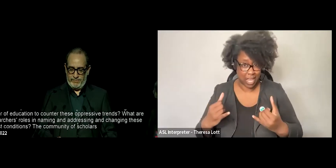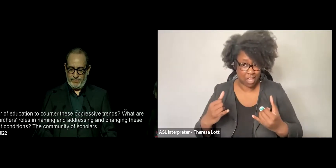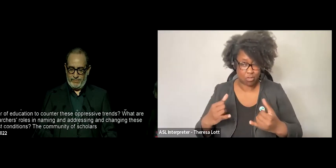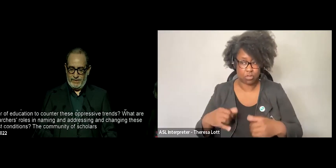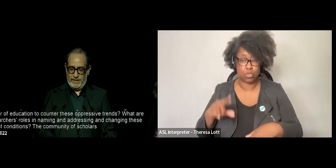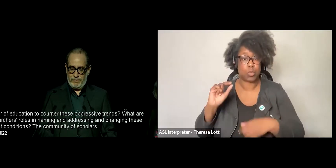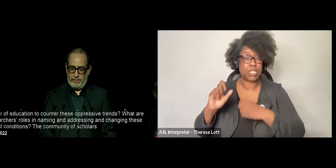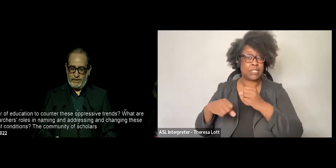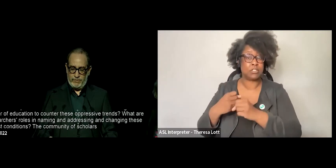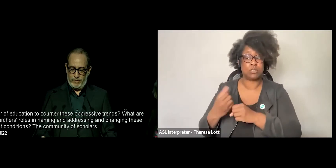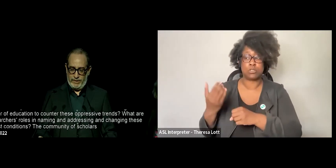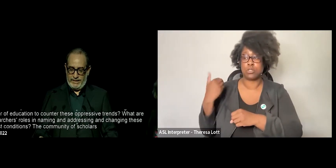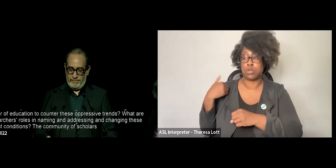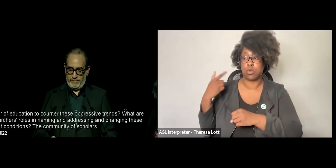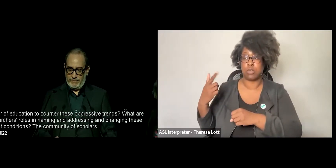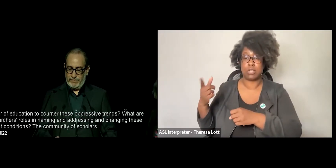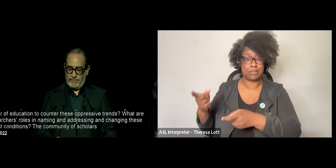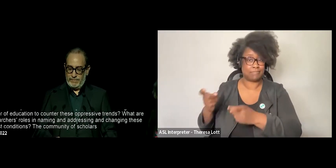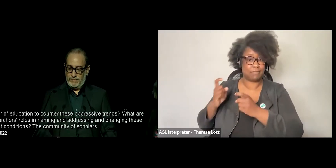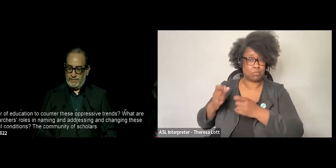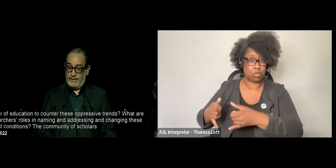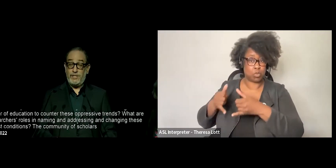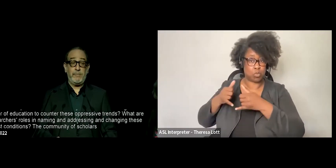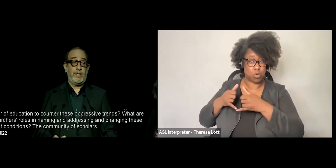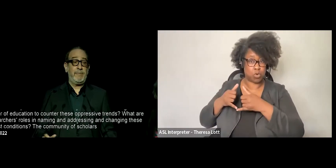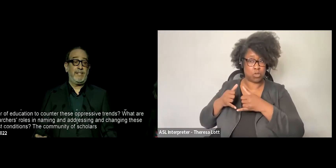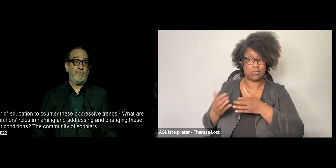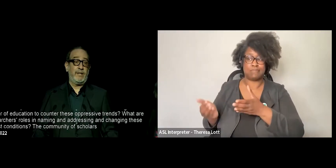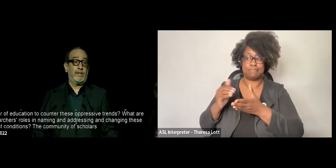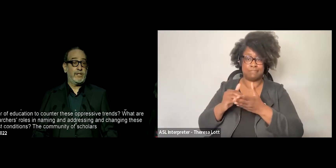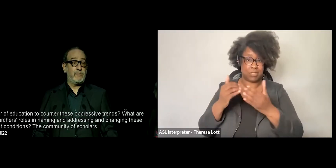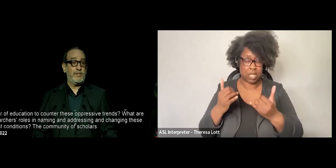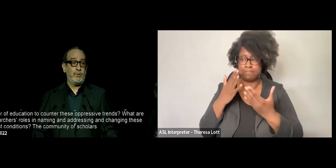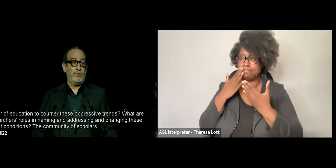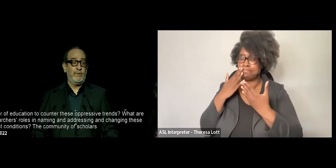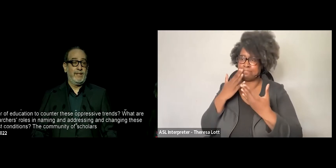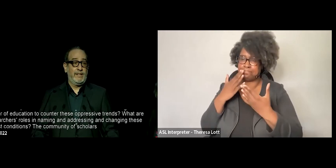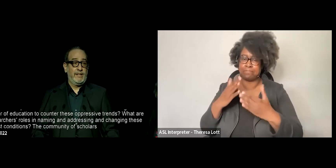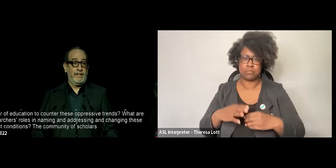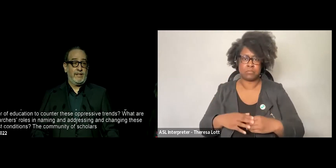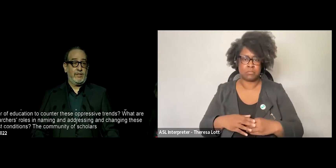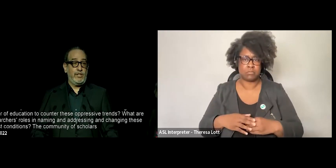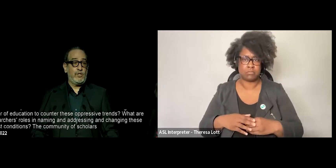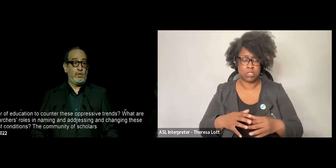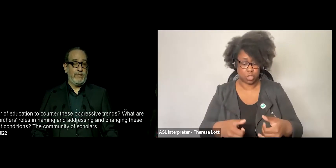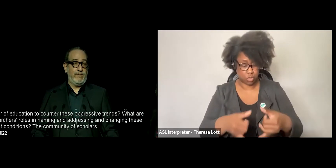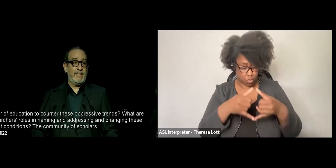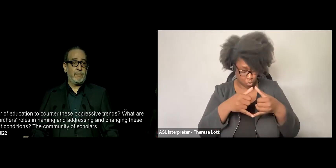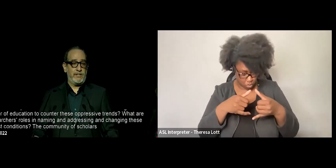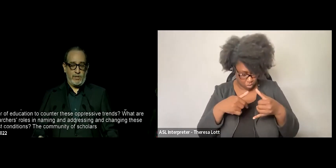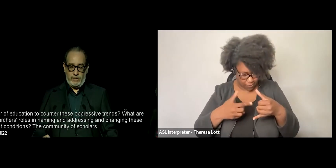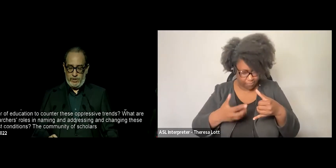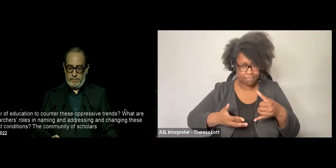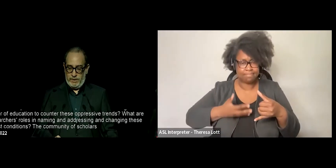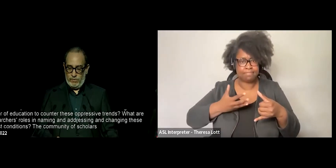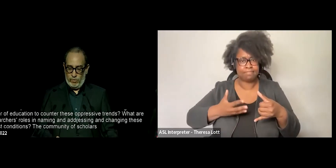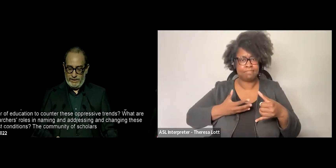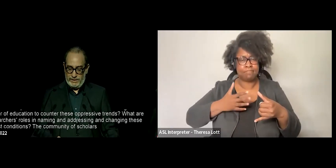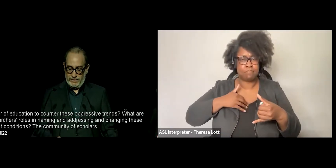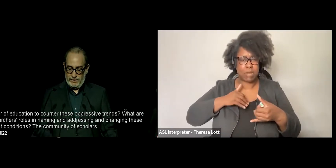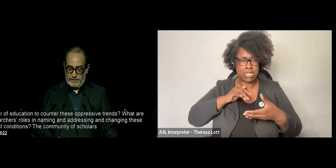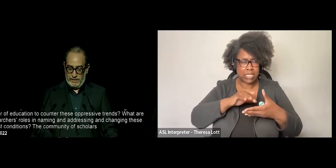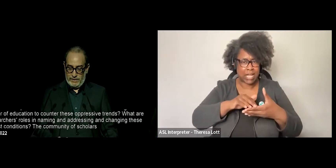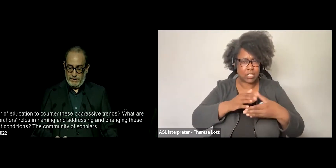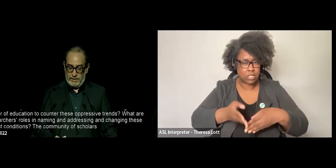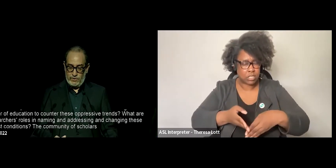ago, and I'm thankful for that. At the same time, it gives me encouragement to continue to advance my scholarship on